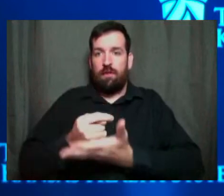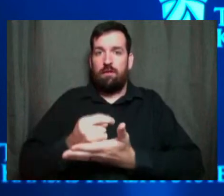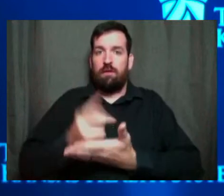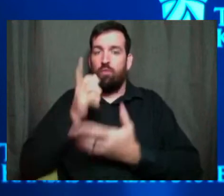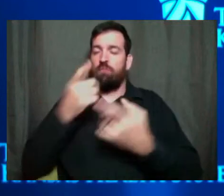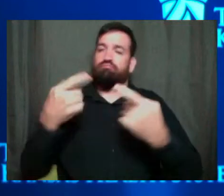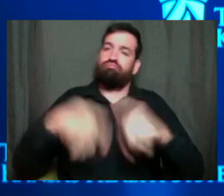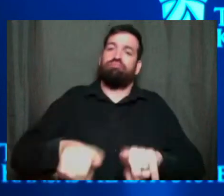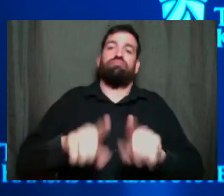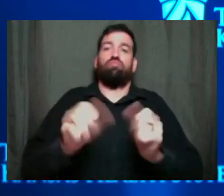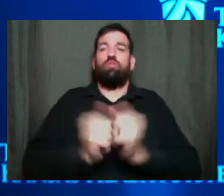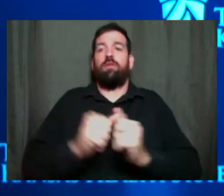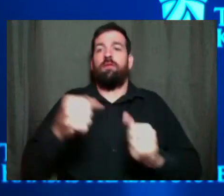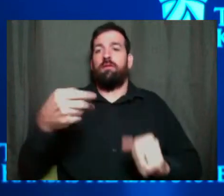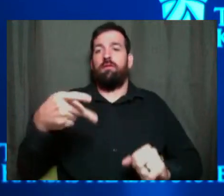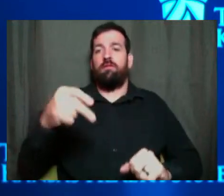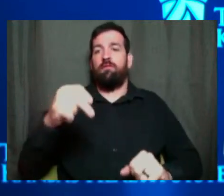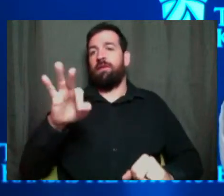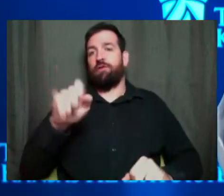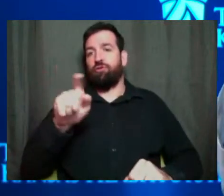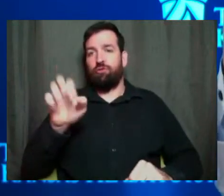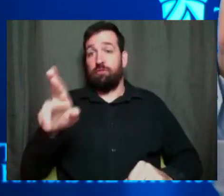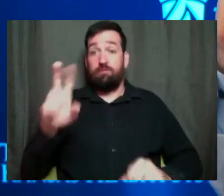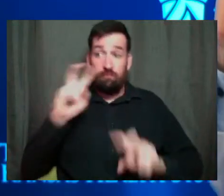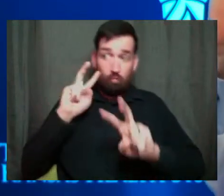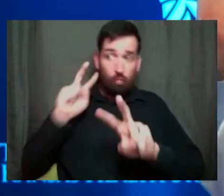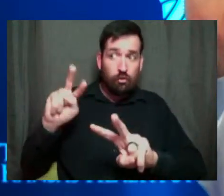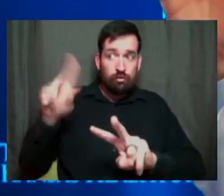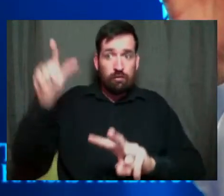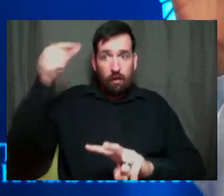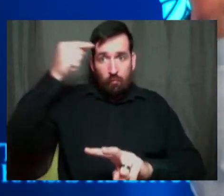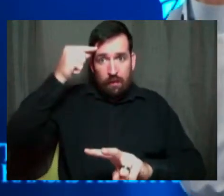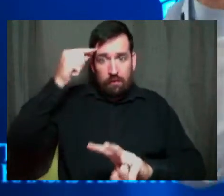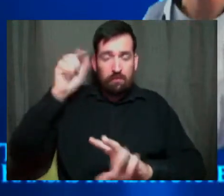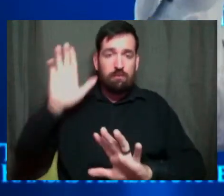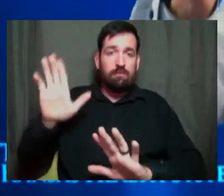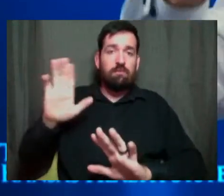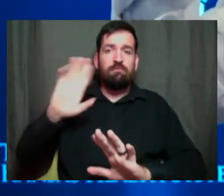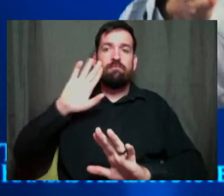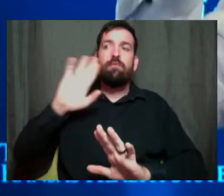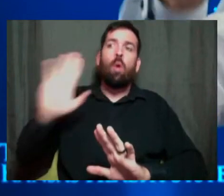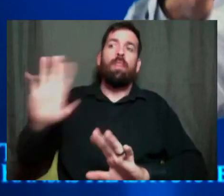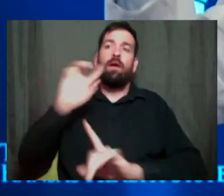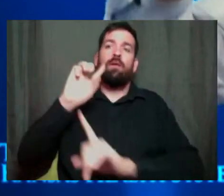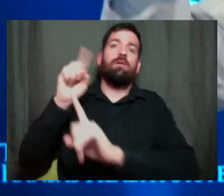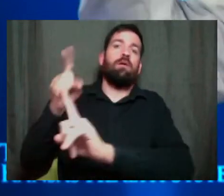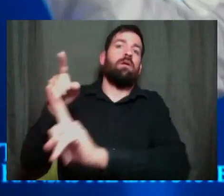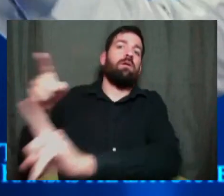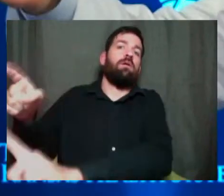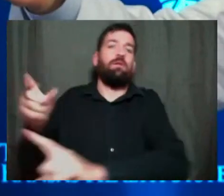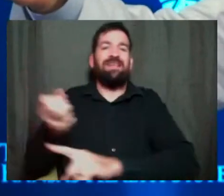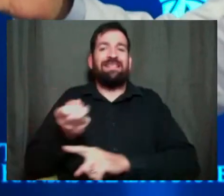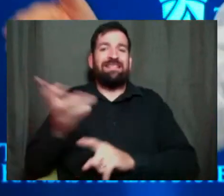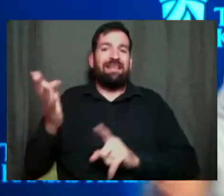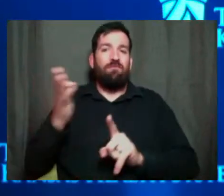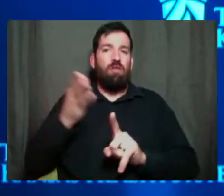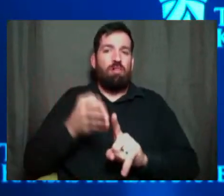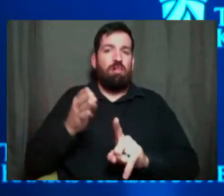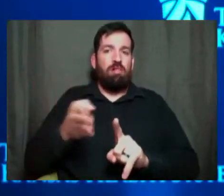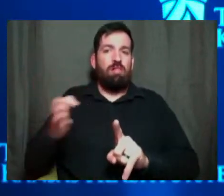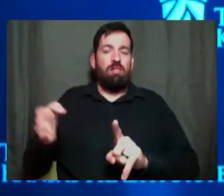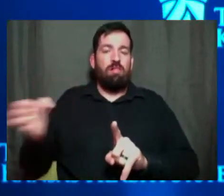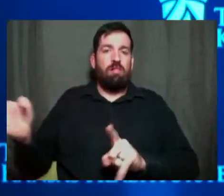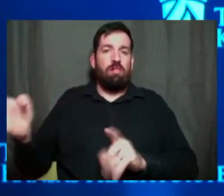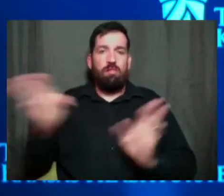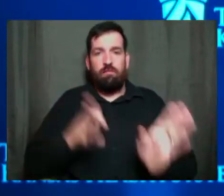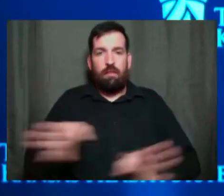And what we've watched is what the federal government's done historically is that you can kind of know where they're headed because they do a series of moves to get you set up for it. And I